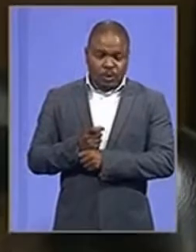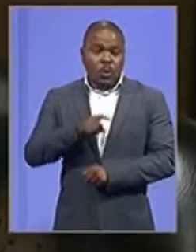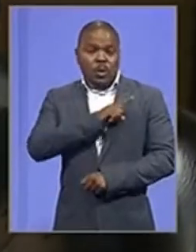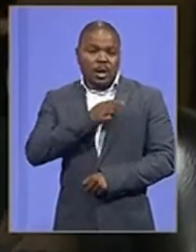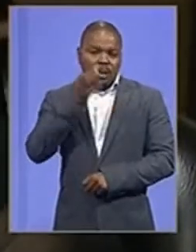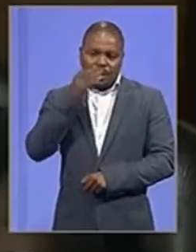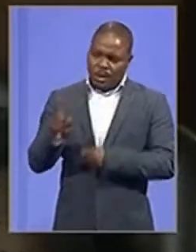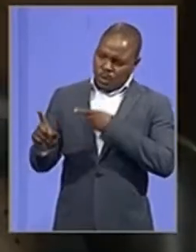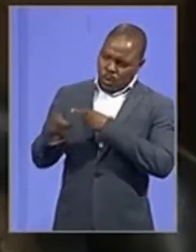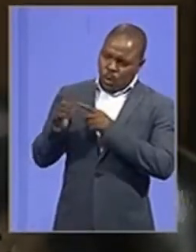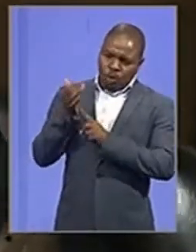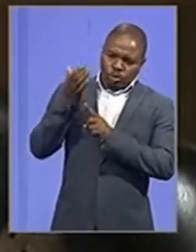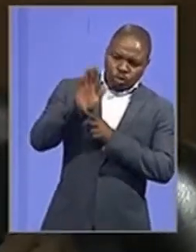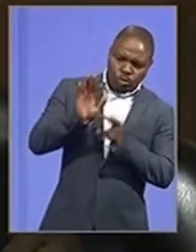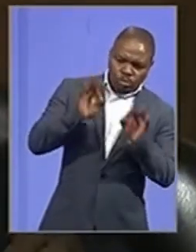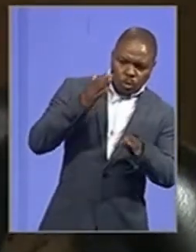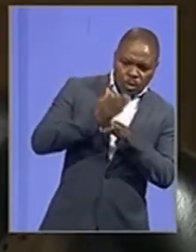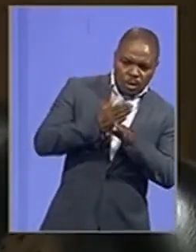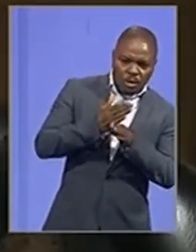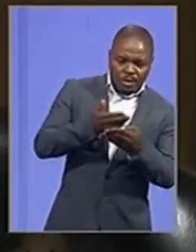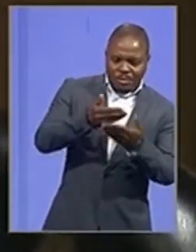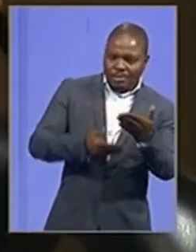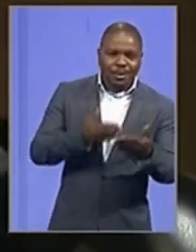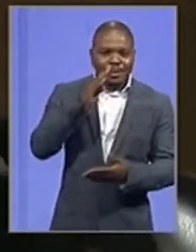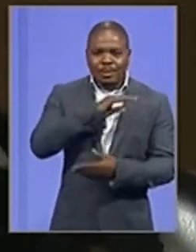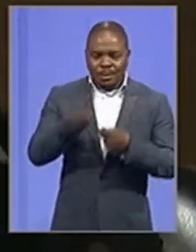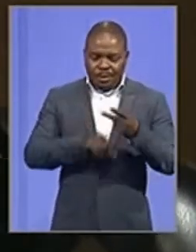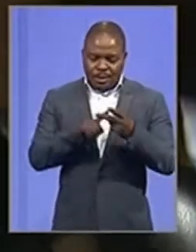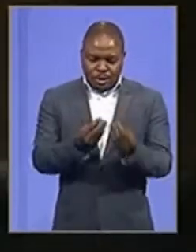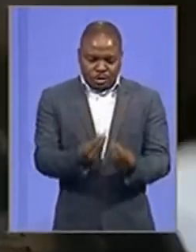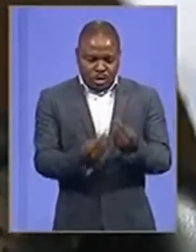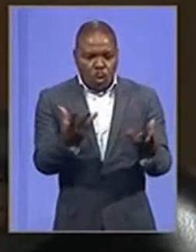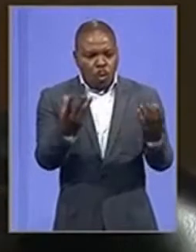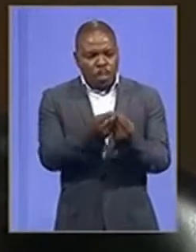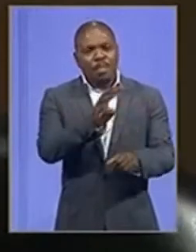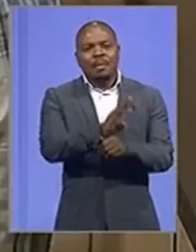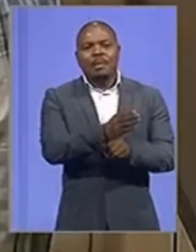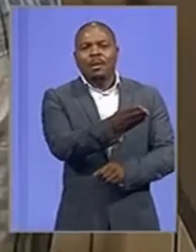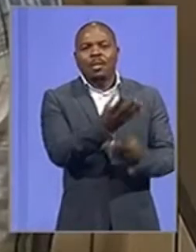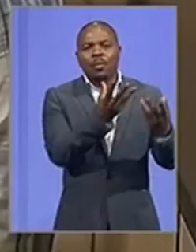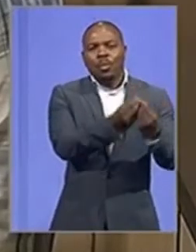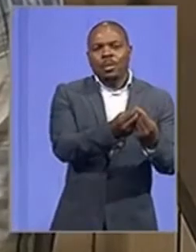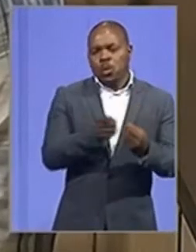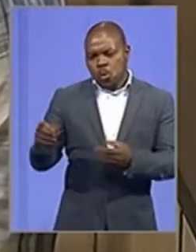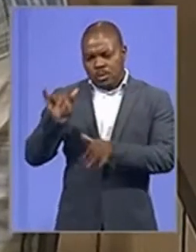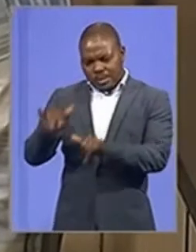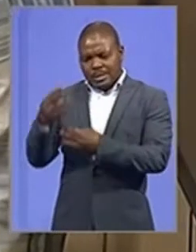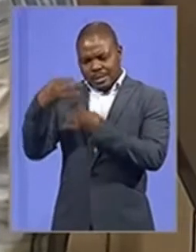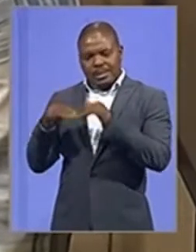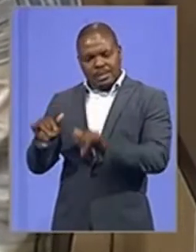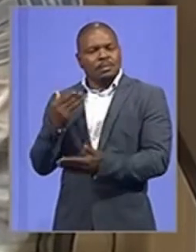Mgenge ga a tlhagisa bosupi ba gore o a dira le gore bana ba nna le mme wa bona yo a ka batlamelang fa Mgenge a ntse a le fa ntlo